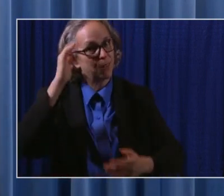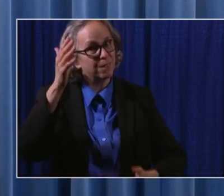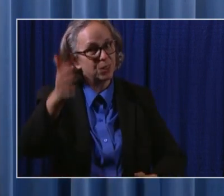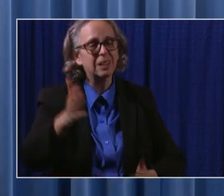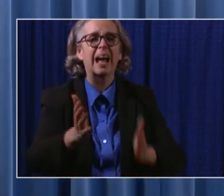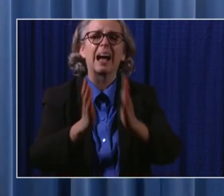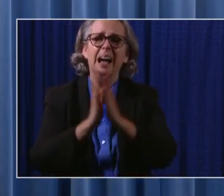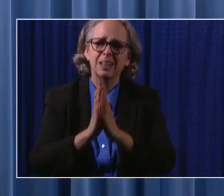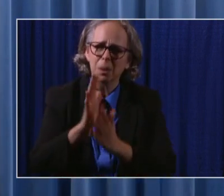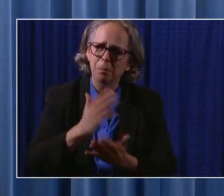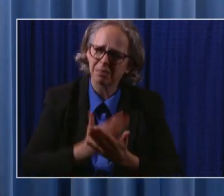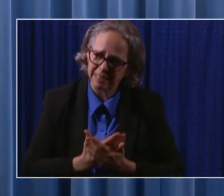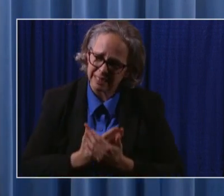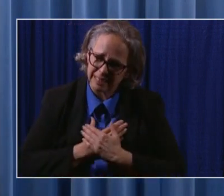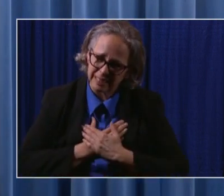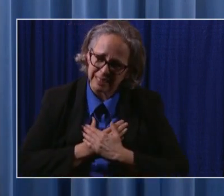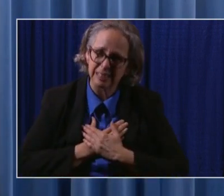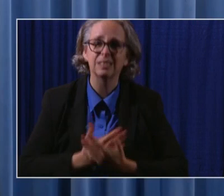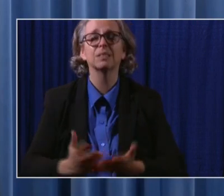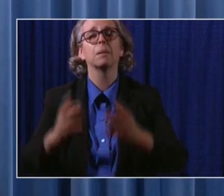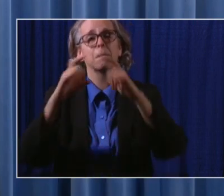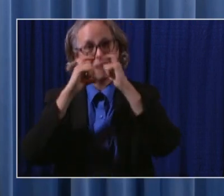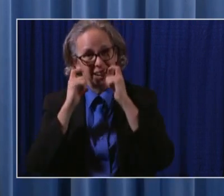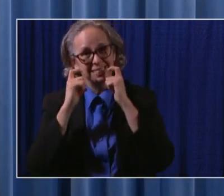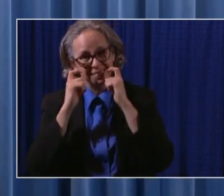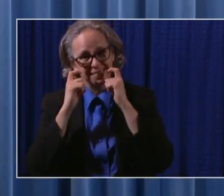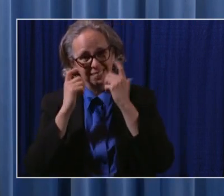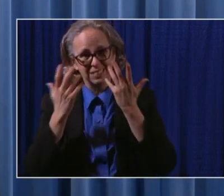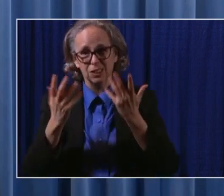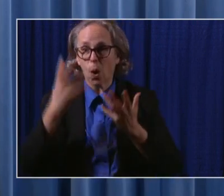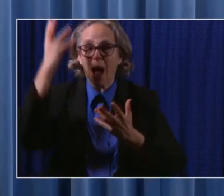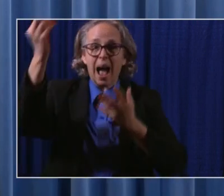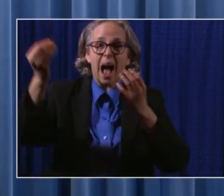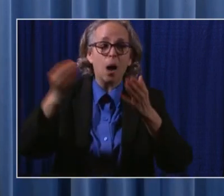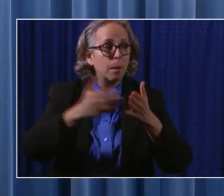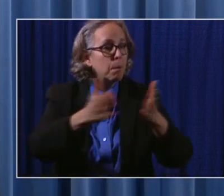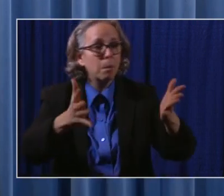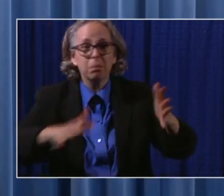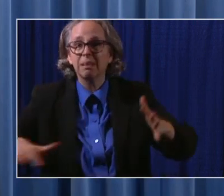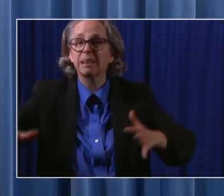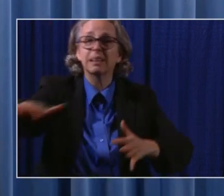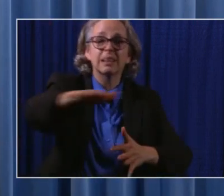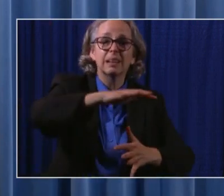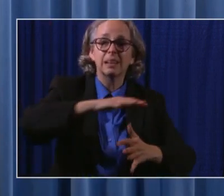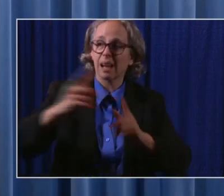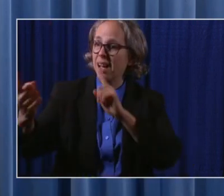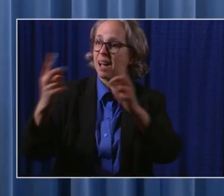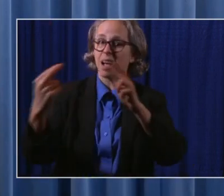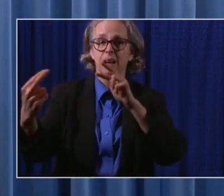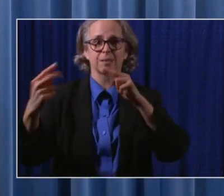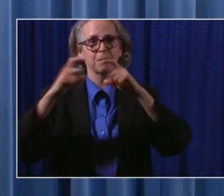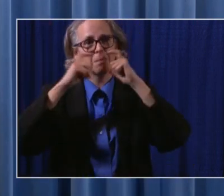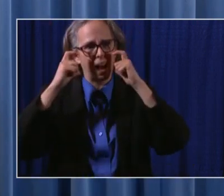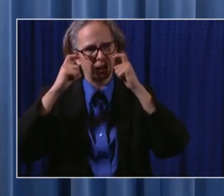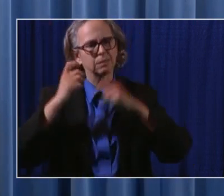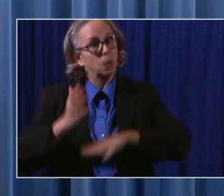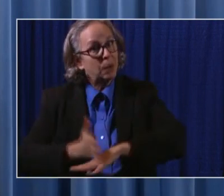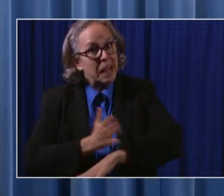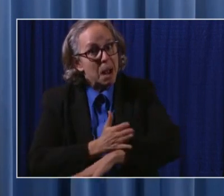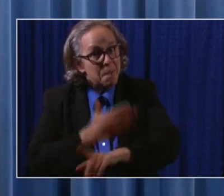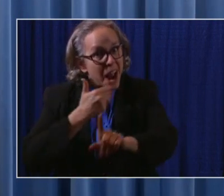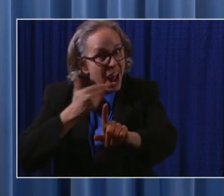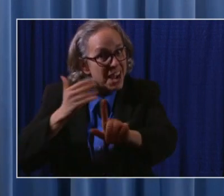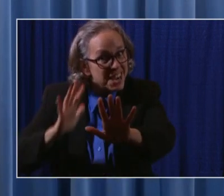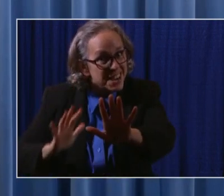on when you're out in public, and we can make some progress, and we'll continue to make